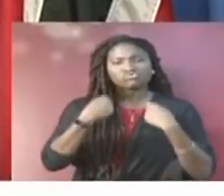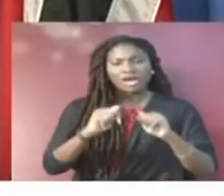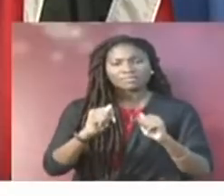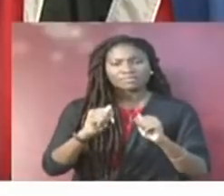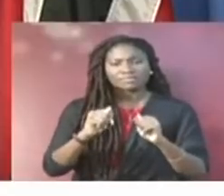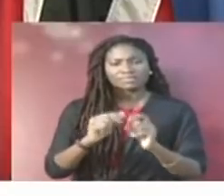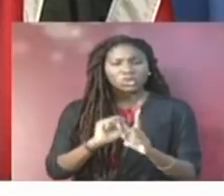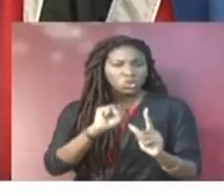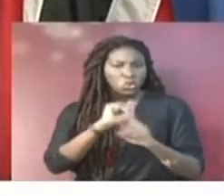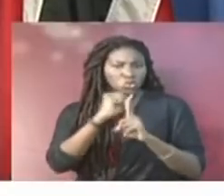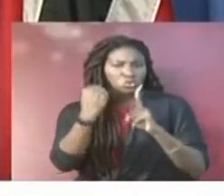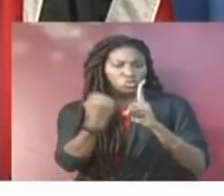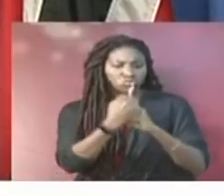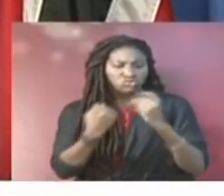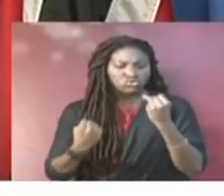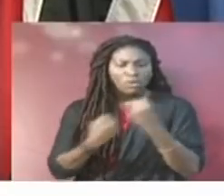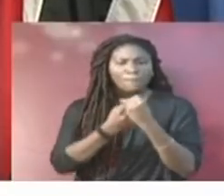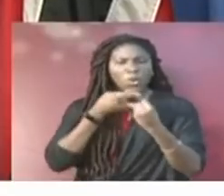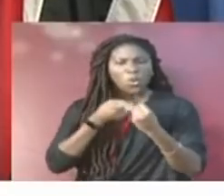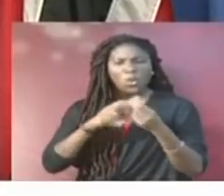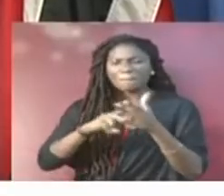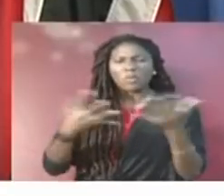system?